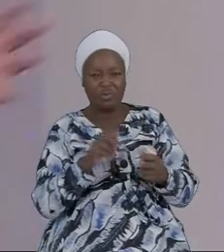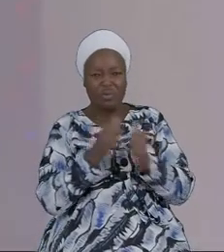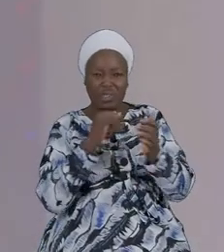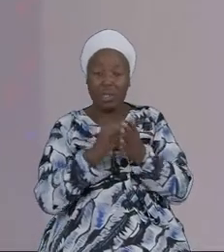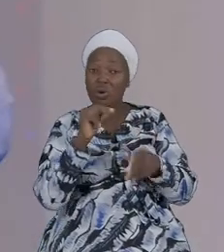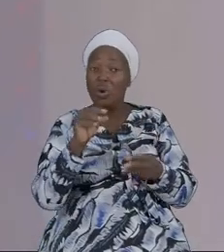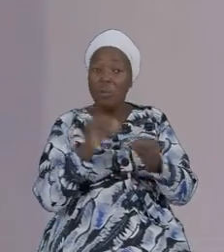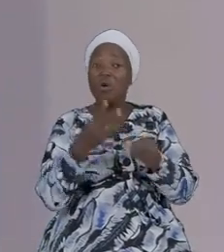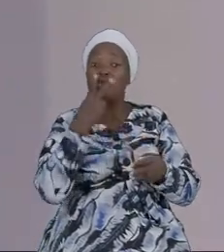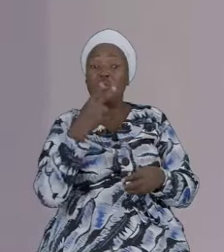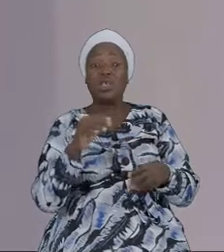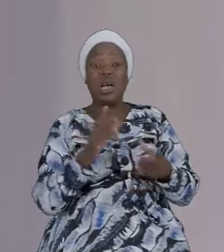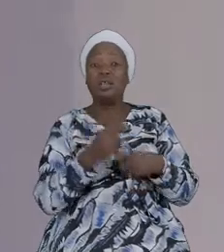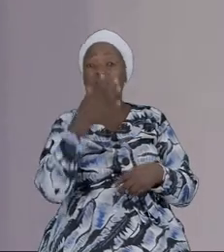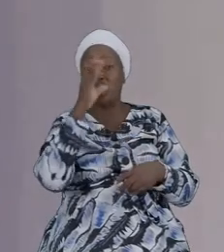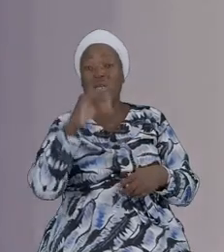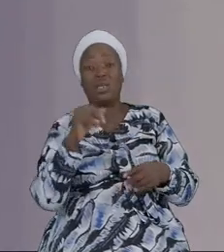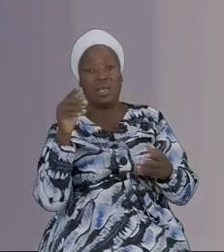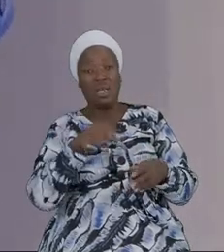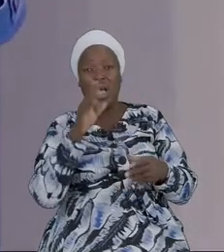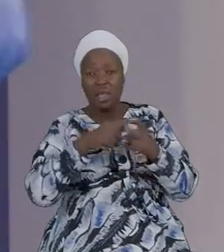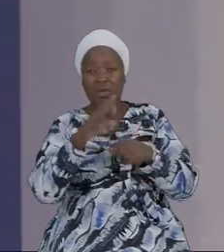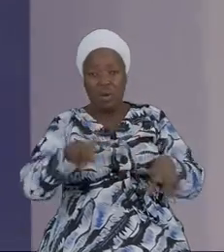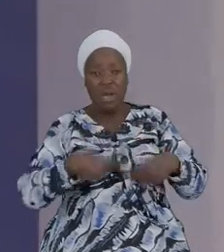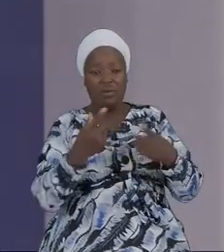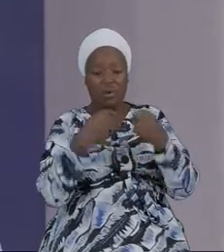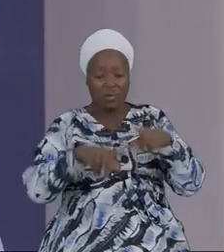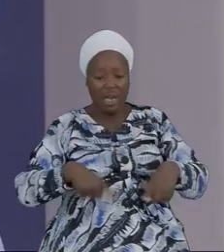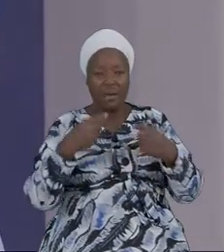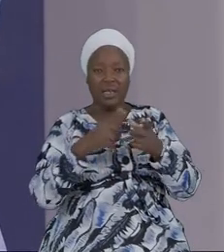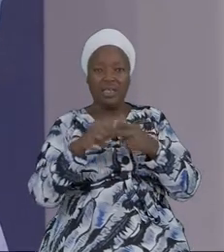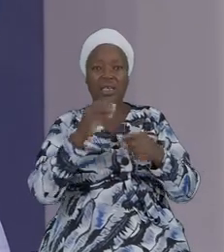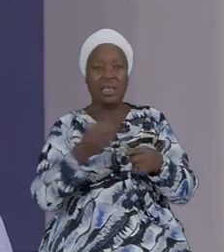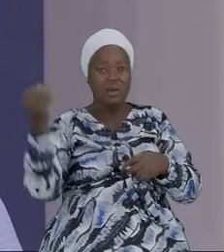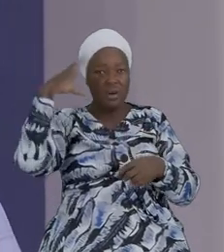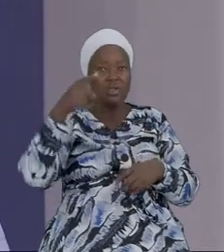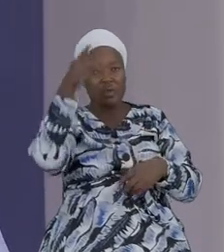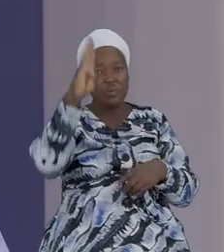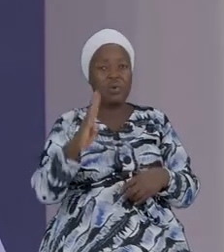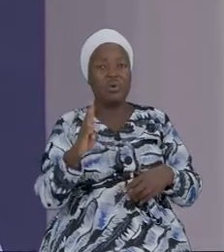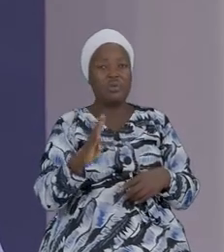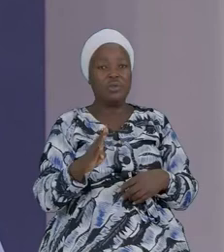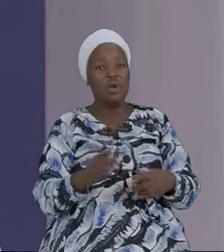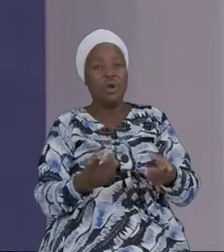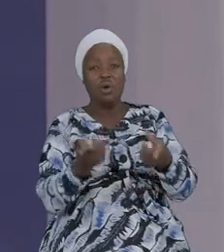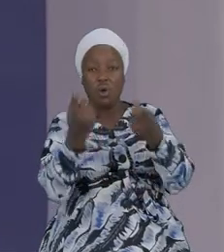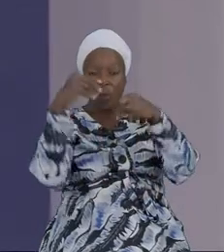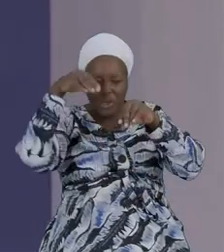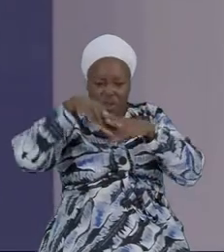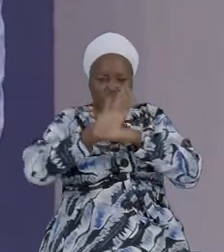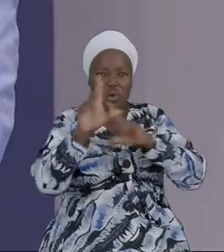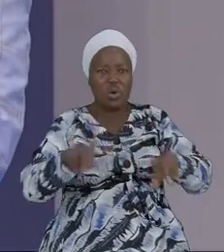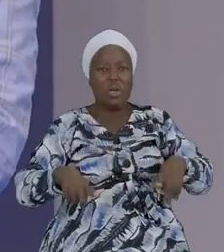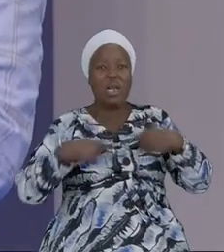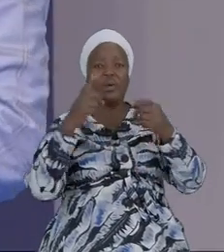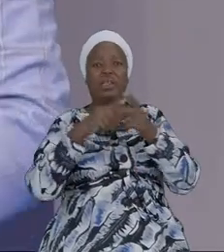and no more drunkenness, and your life comes alive, and the grace of God penetrates your life,